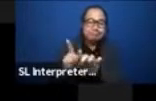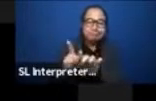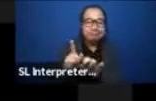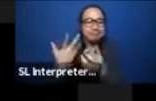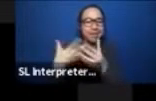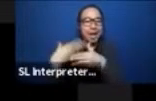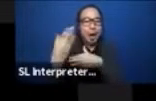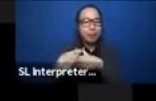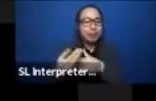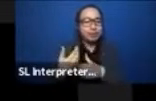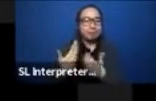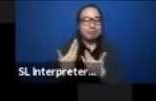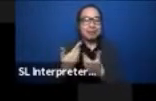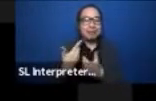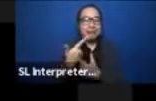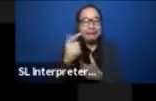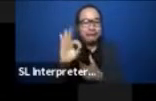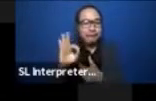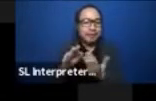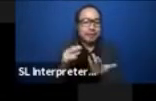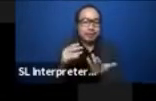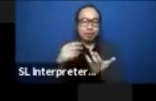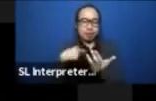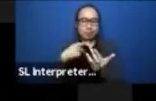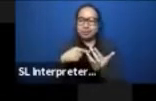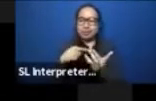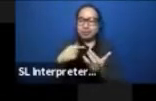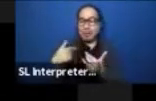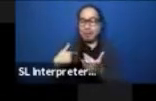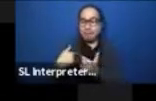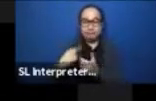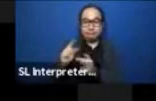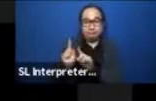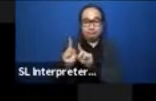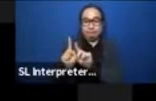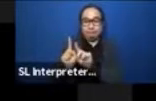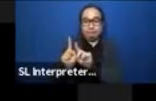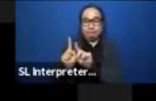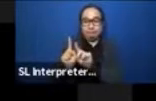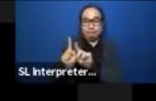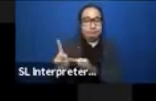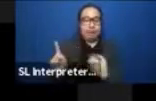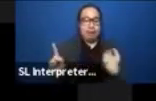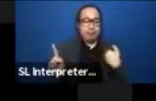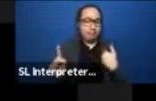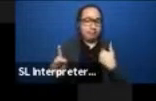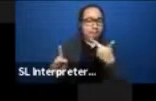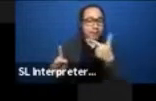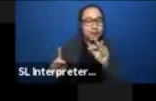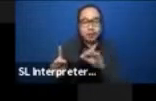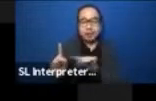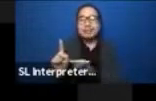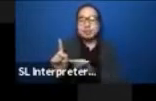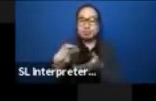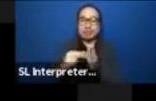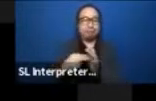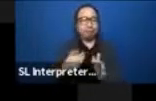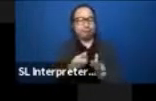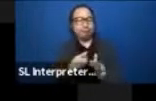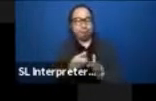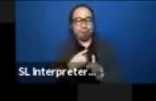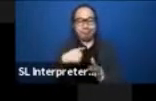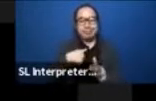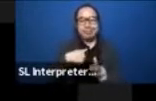of masculinity for that, and also facing a lot of what is known as betrayal. And this came out as a